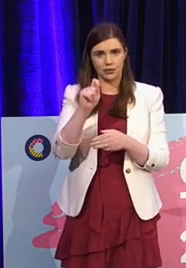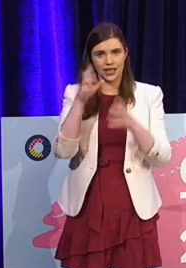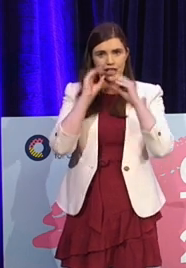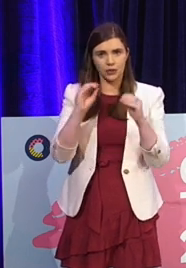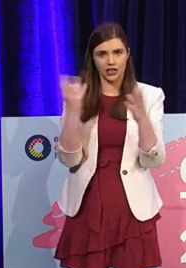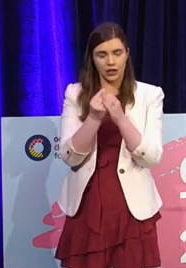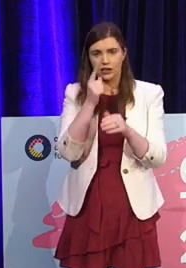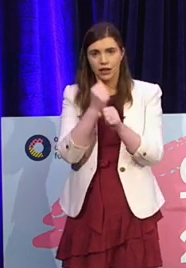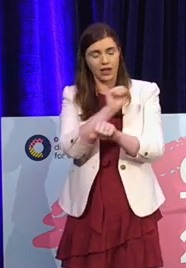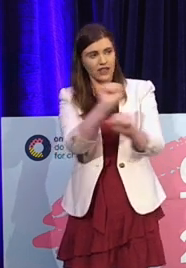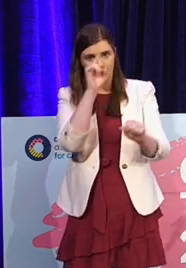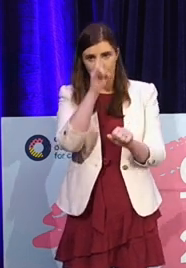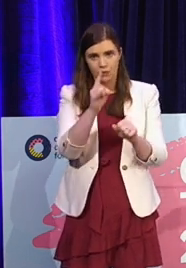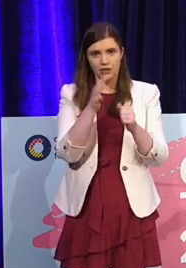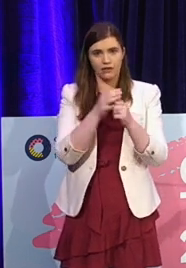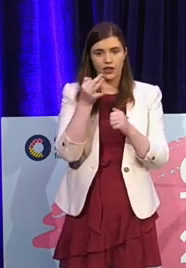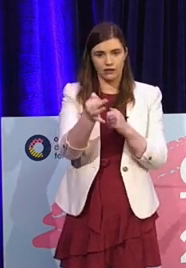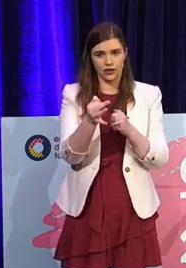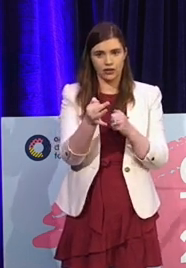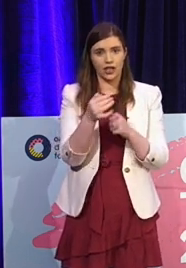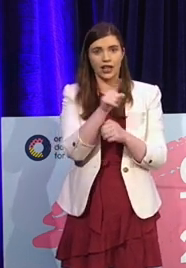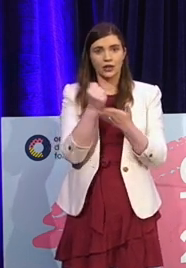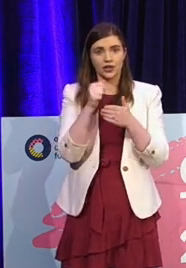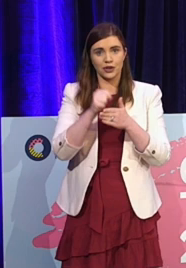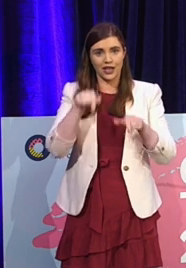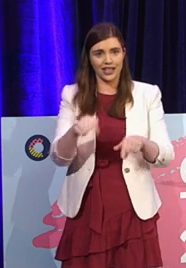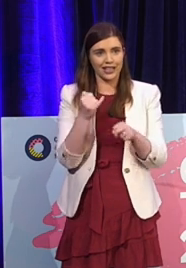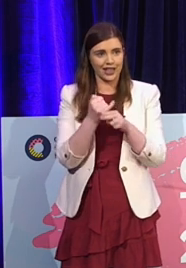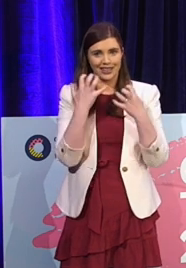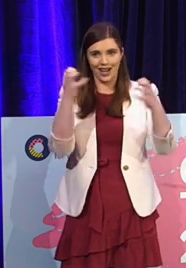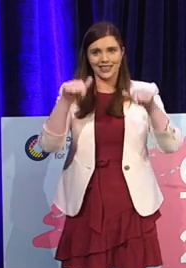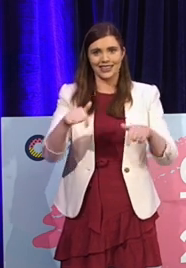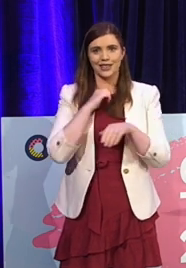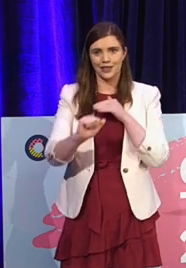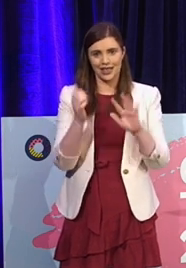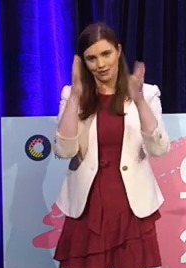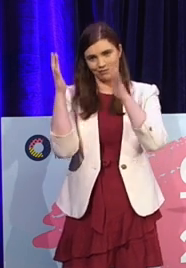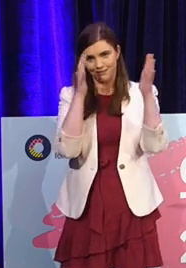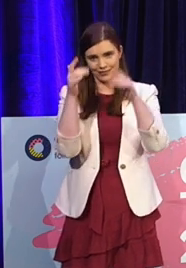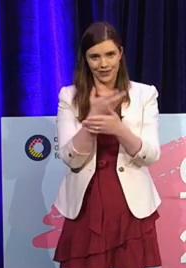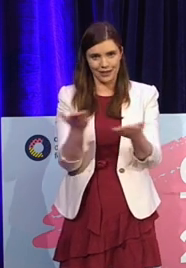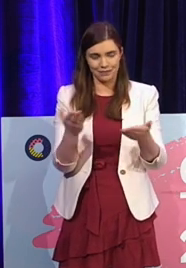their own hopes for the future, which are here in the audience today. So give yourselves a little round of applause.